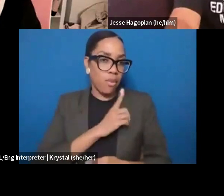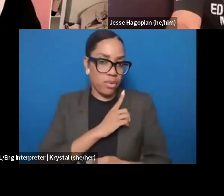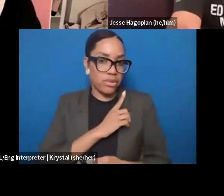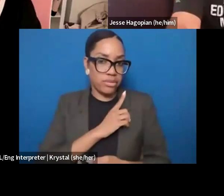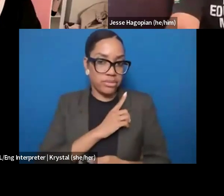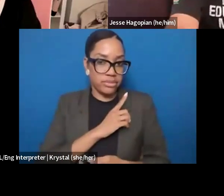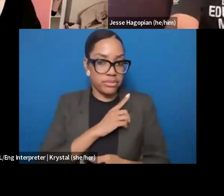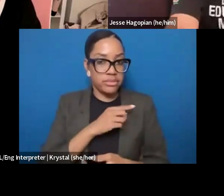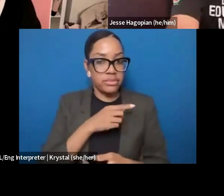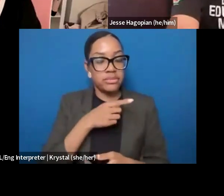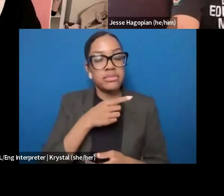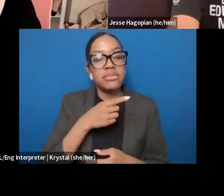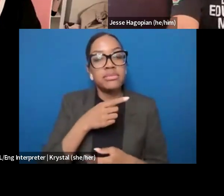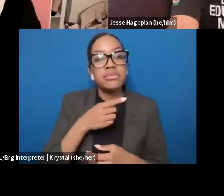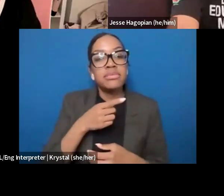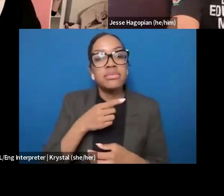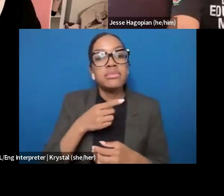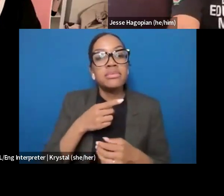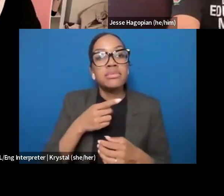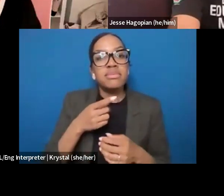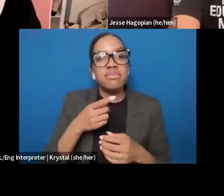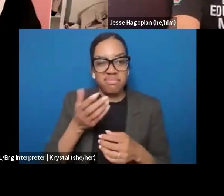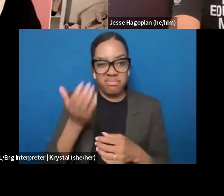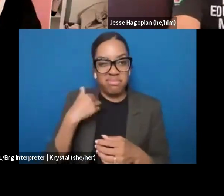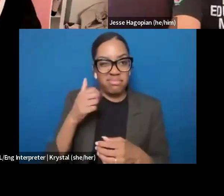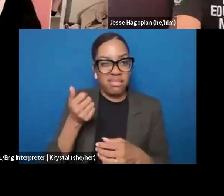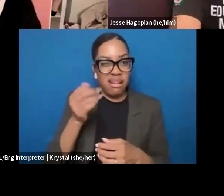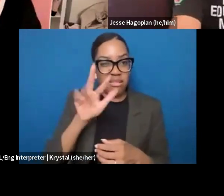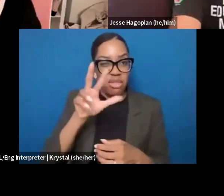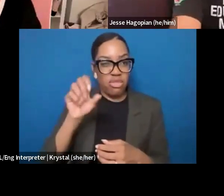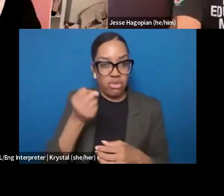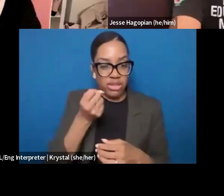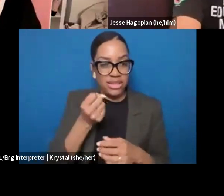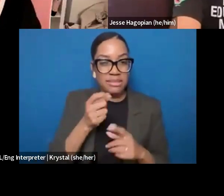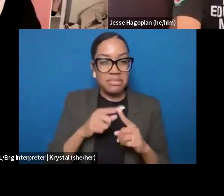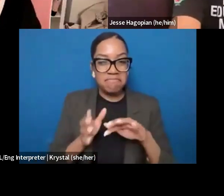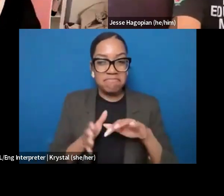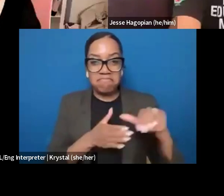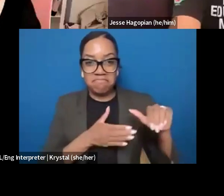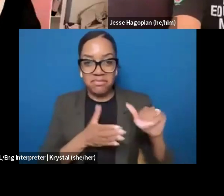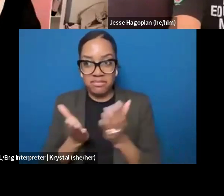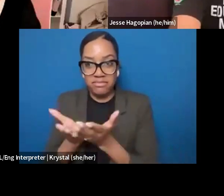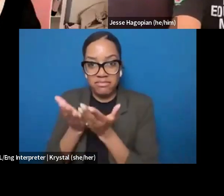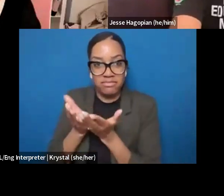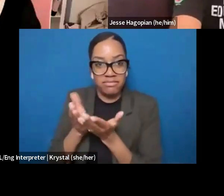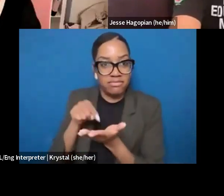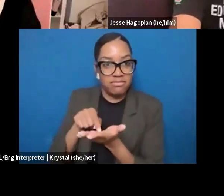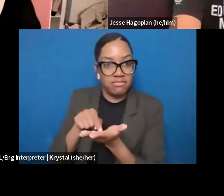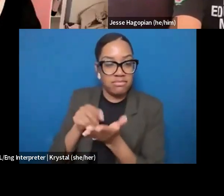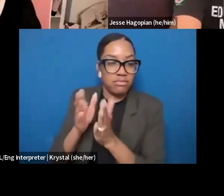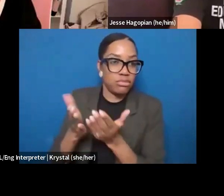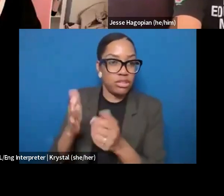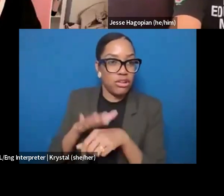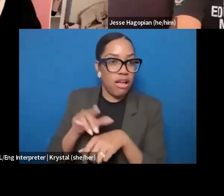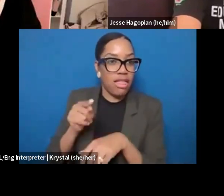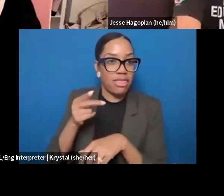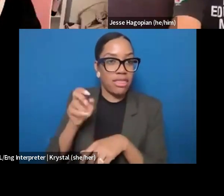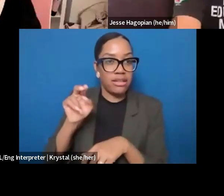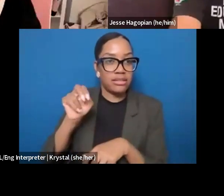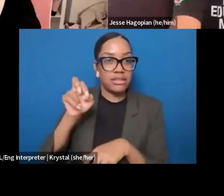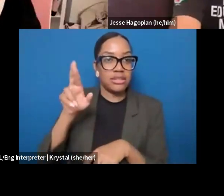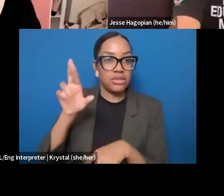1930s, that became really, really important for me, because up until that point, I was just focusing on the text, like the literal written